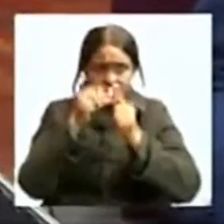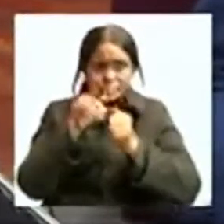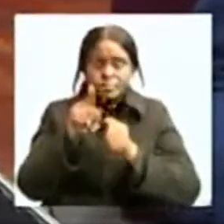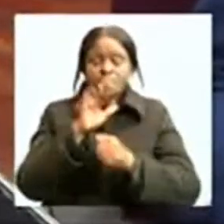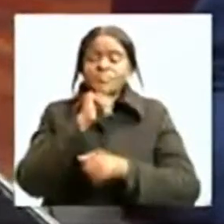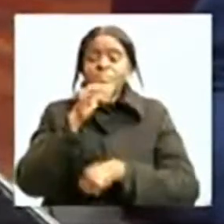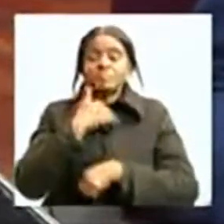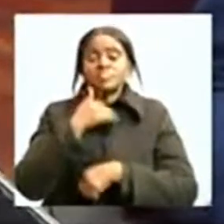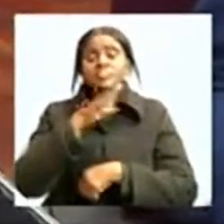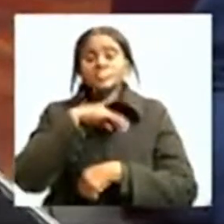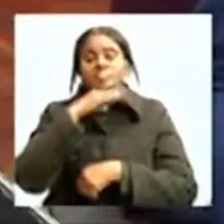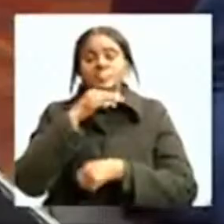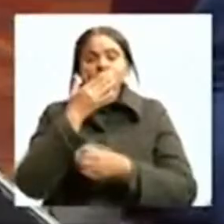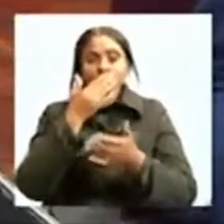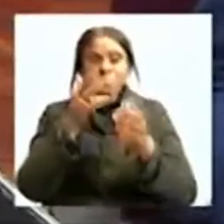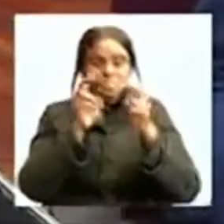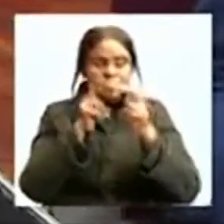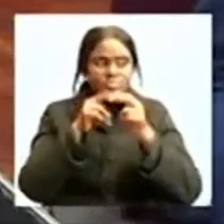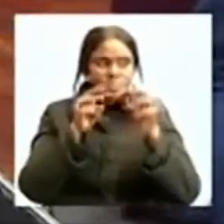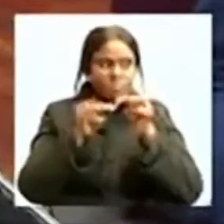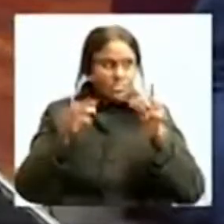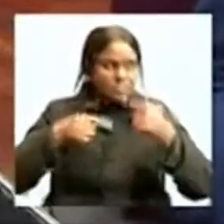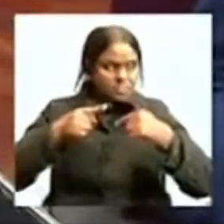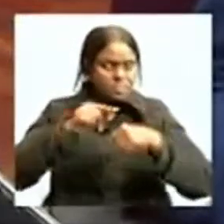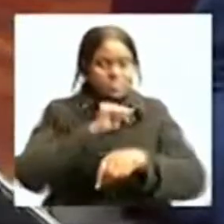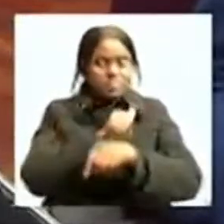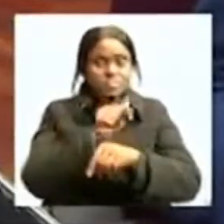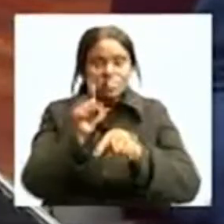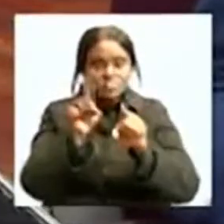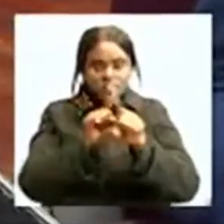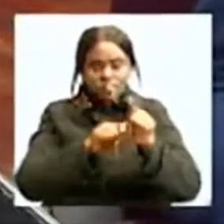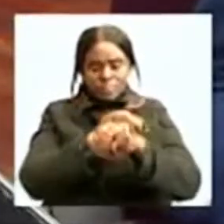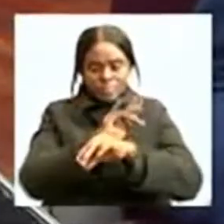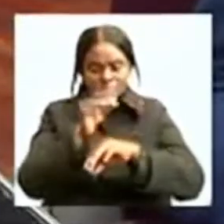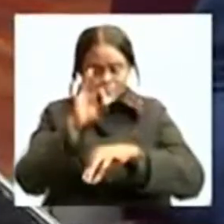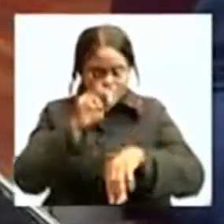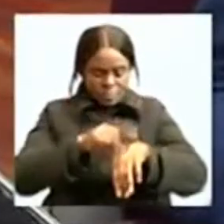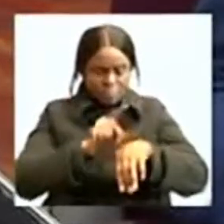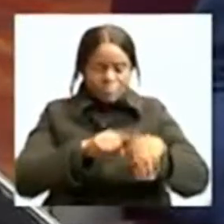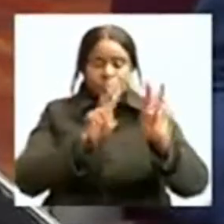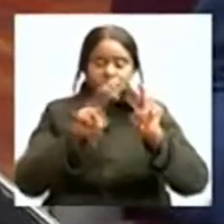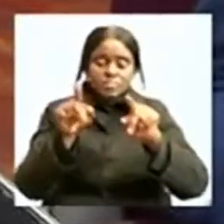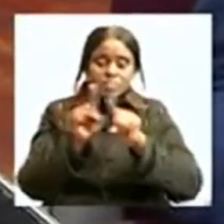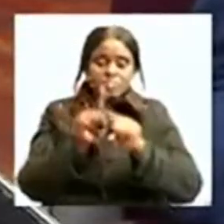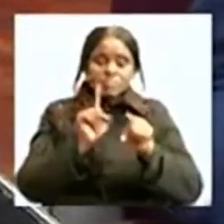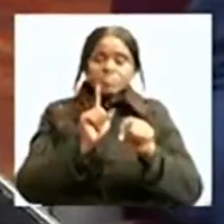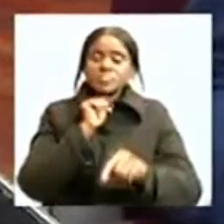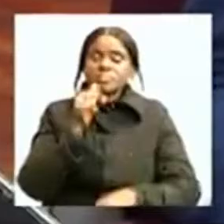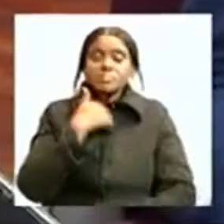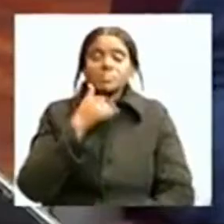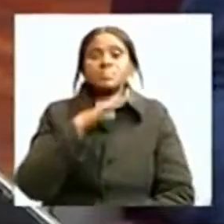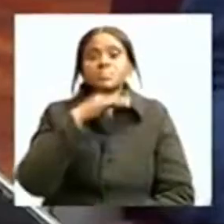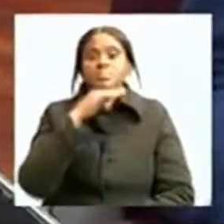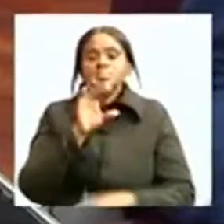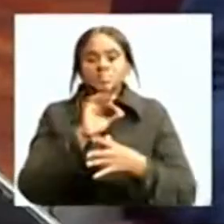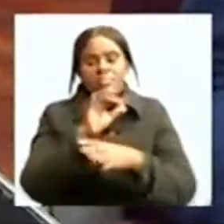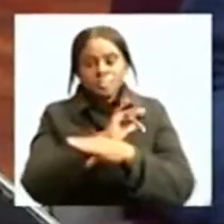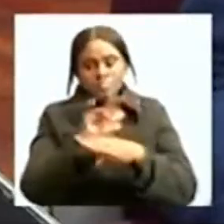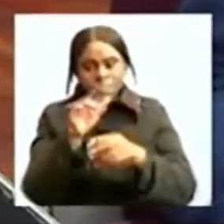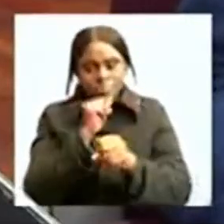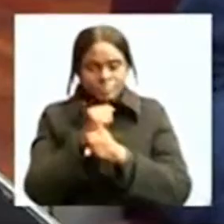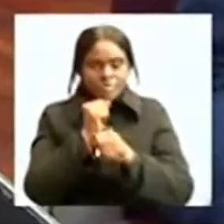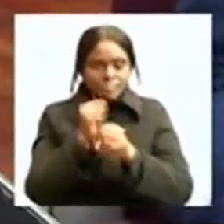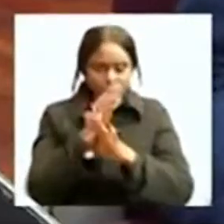inadequate contract management by local authorities, lack of timely monitoring, insufficient or absent due diligence